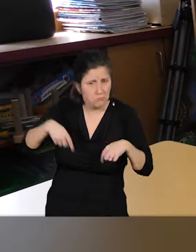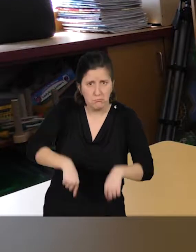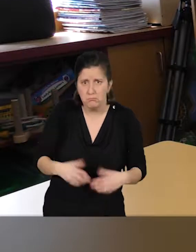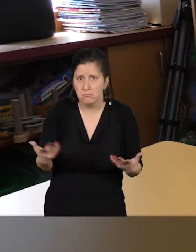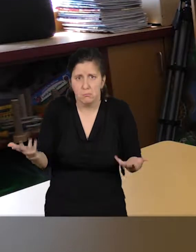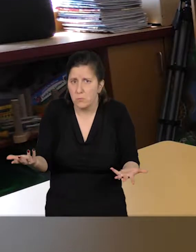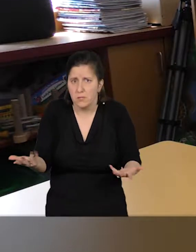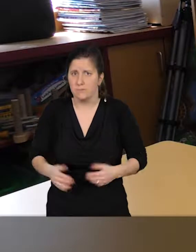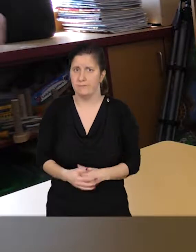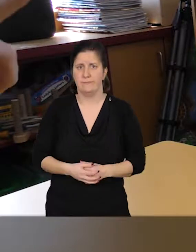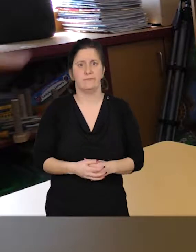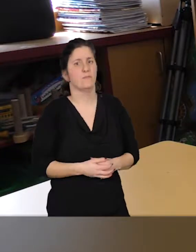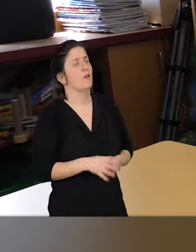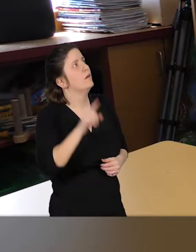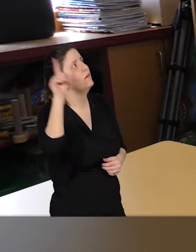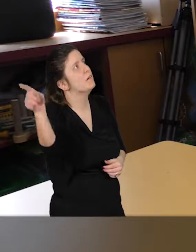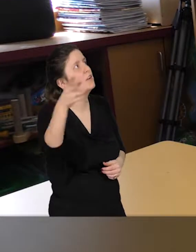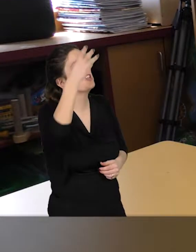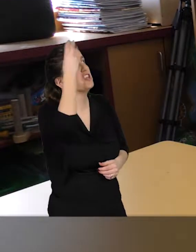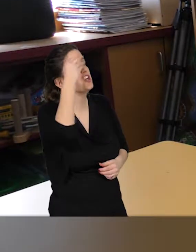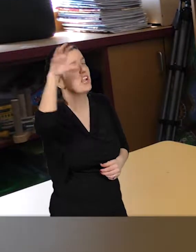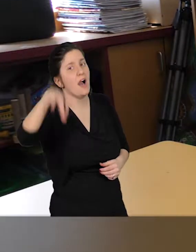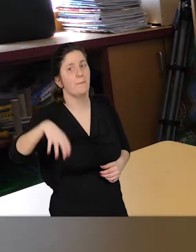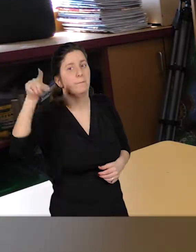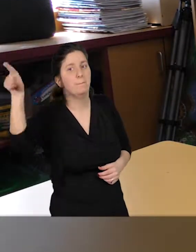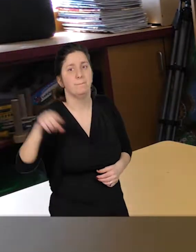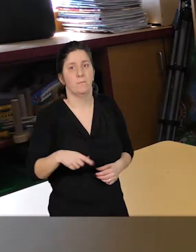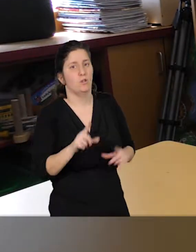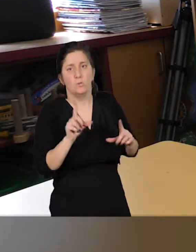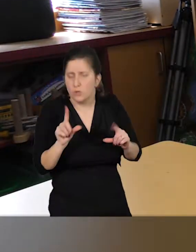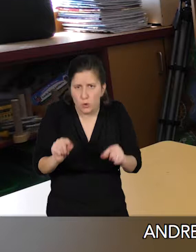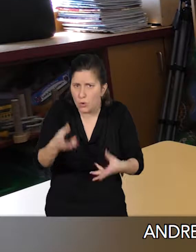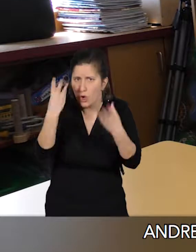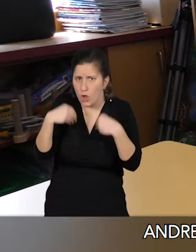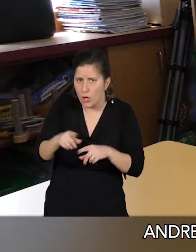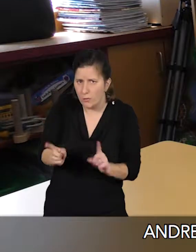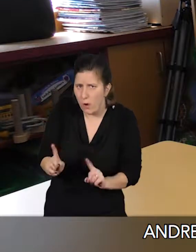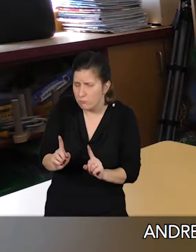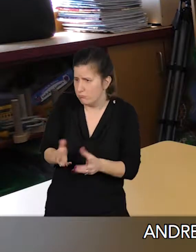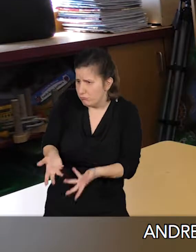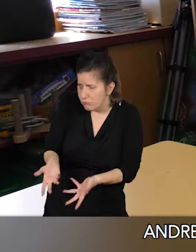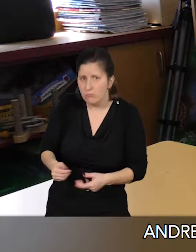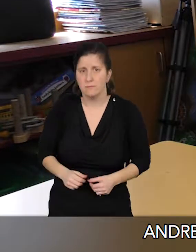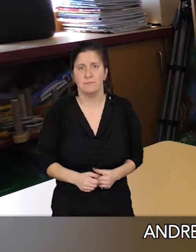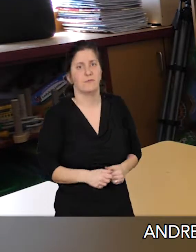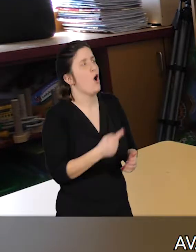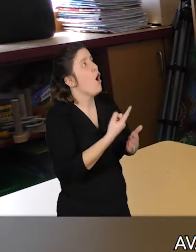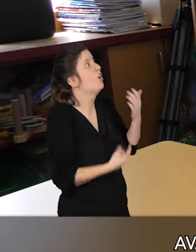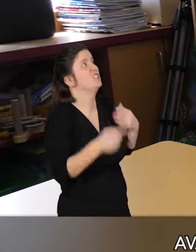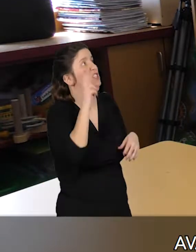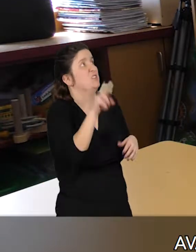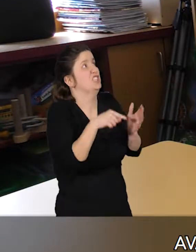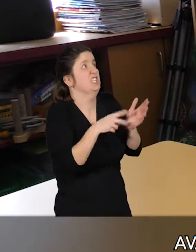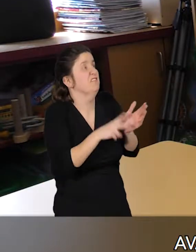that? Is that in here? Is that outside? Is it... It's in the learning hub. And what do you do in the learning hub with sign language? What?